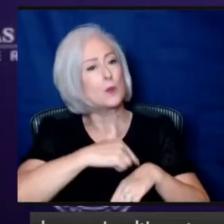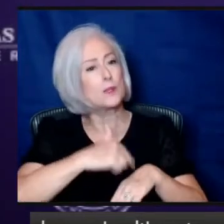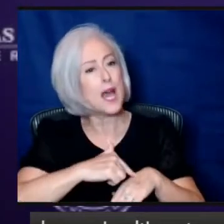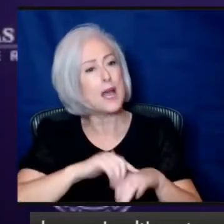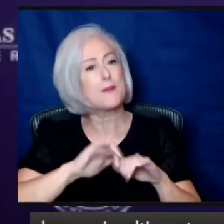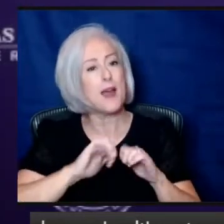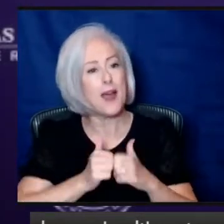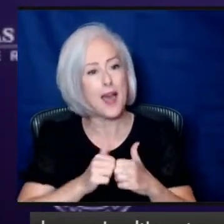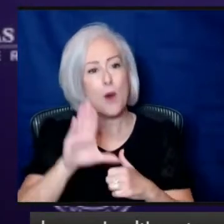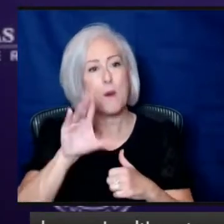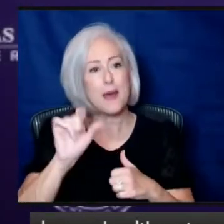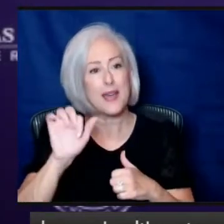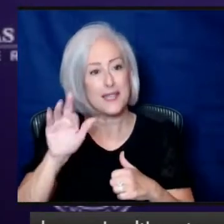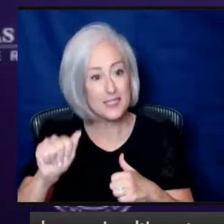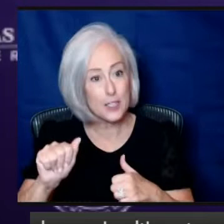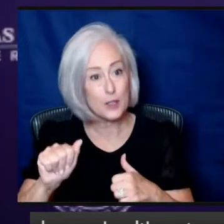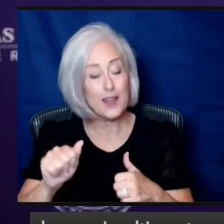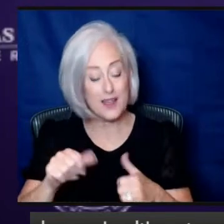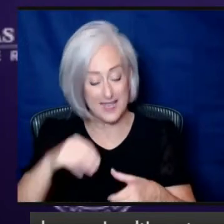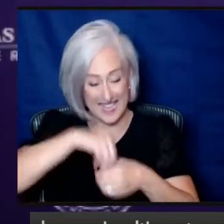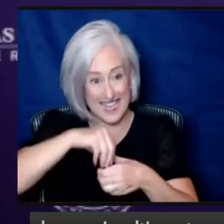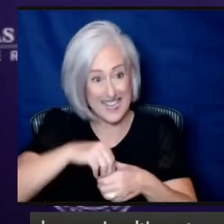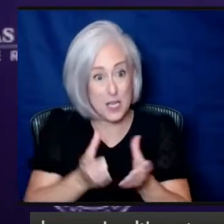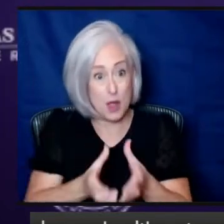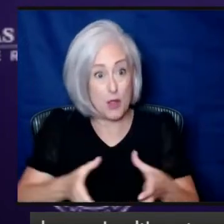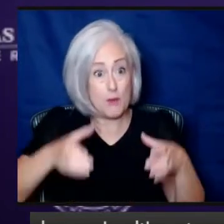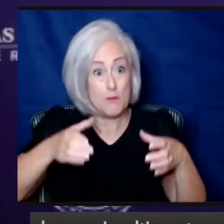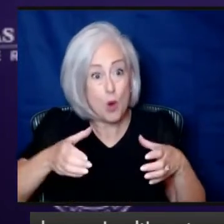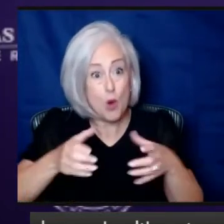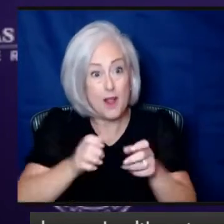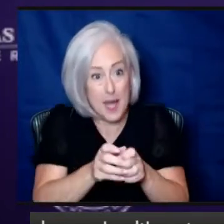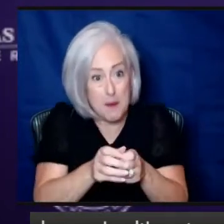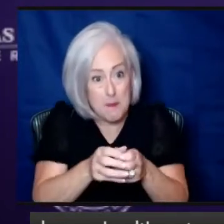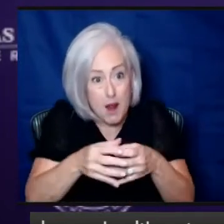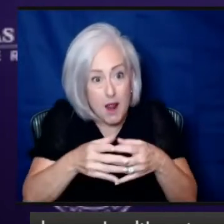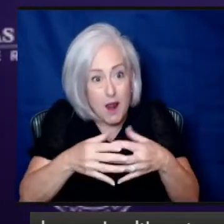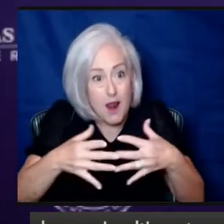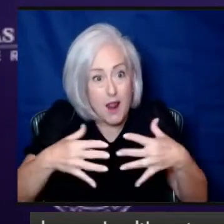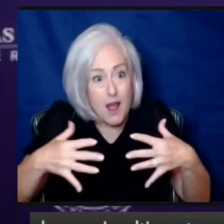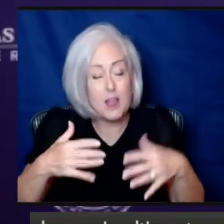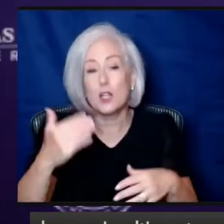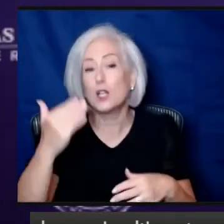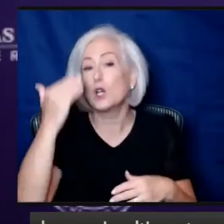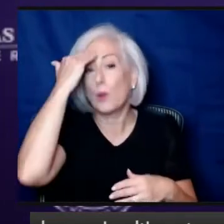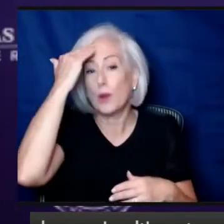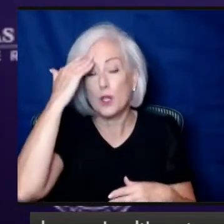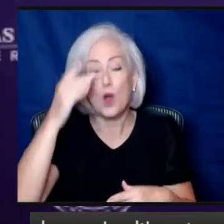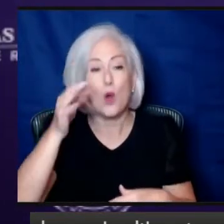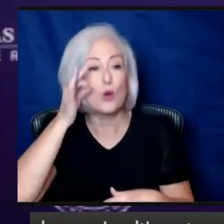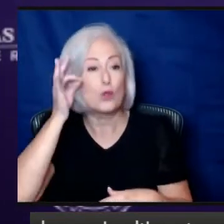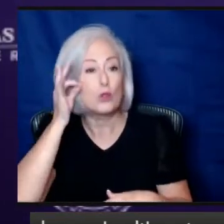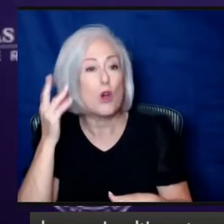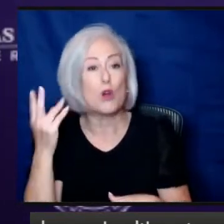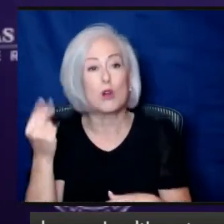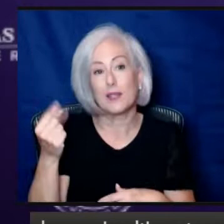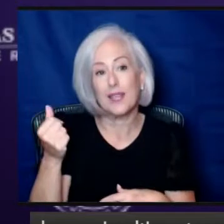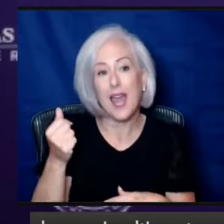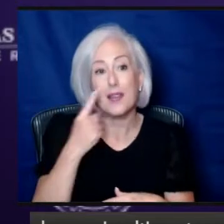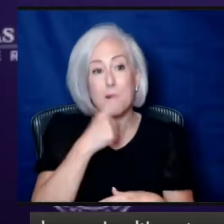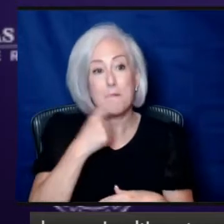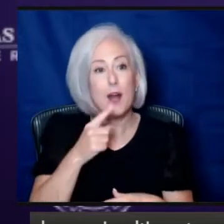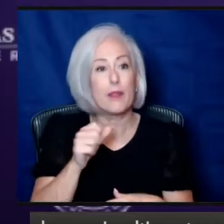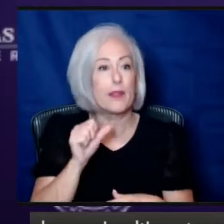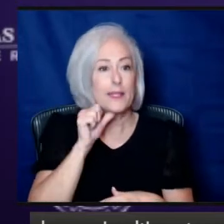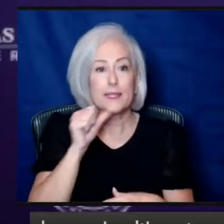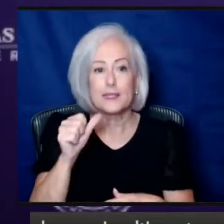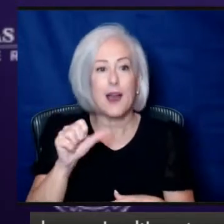multiply in those food bowls, especially. So while we know that dogs and cat mouths are not sterile, the risk is especially when we have those food bowls sitting